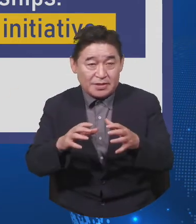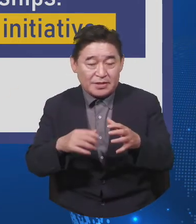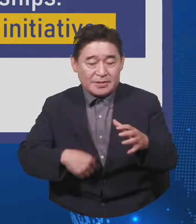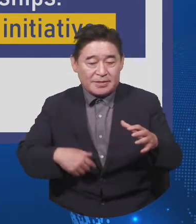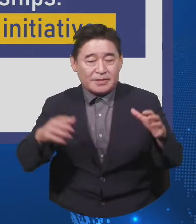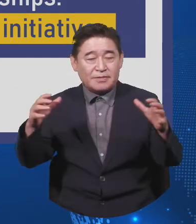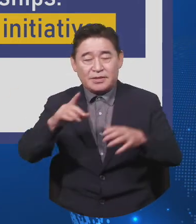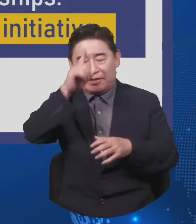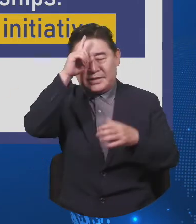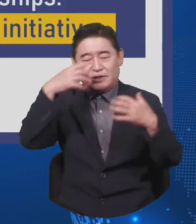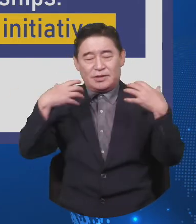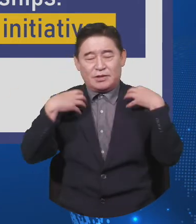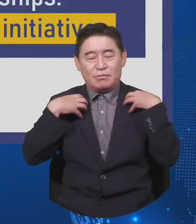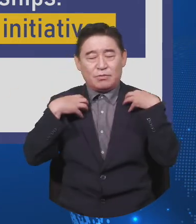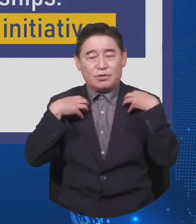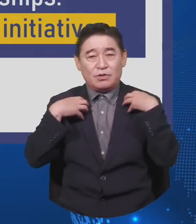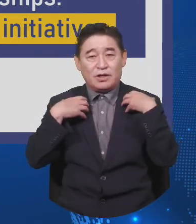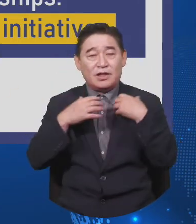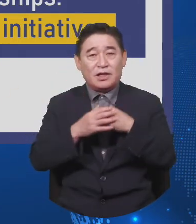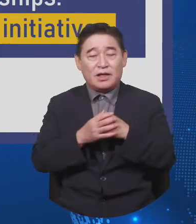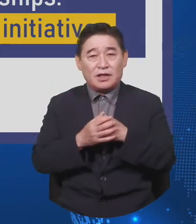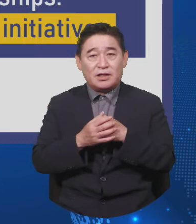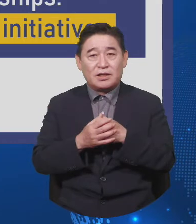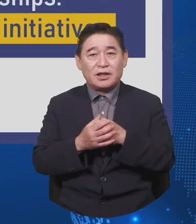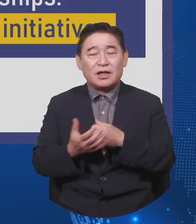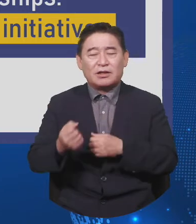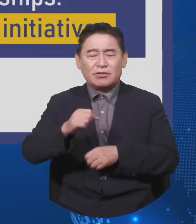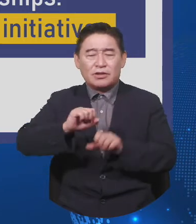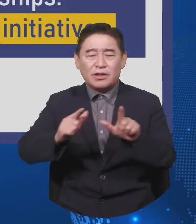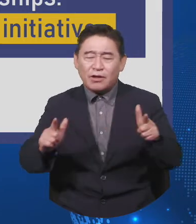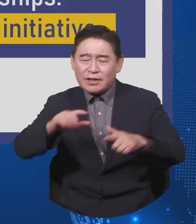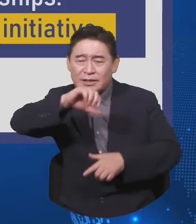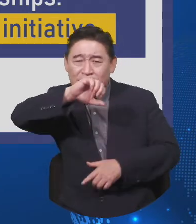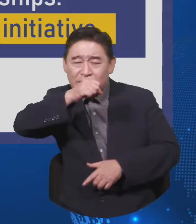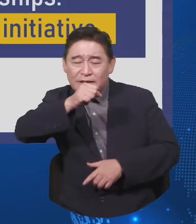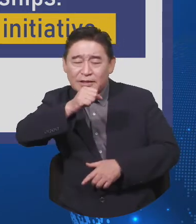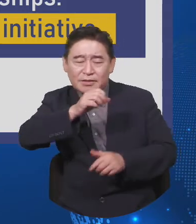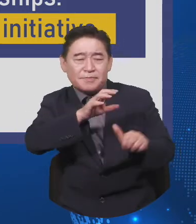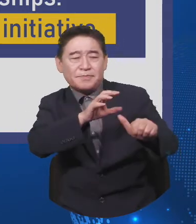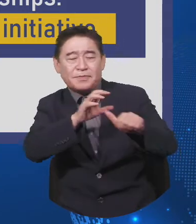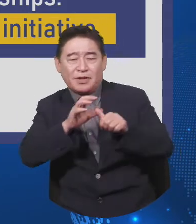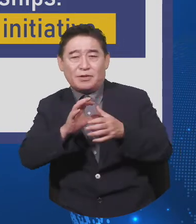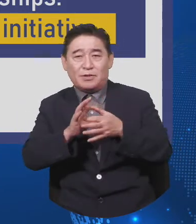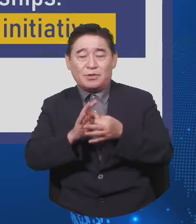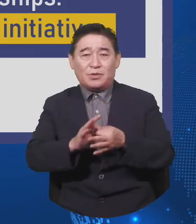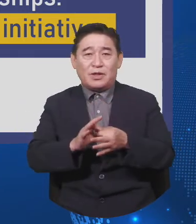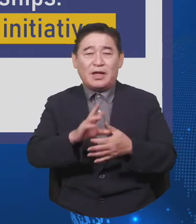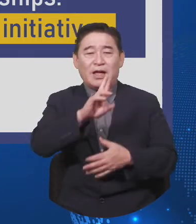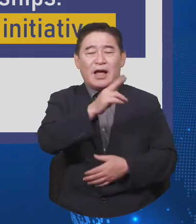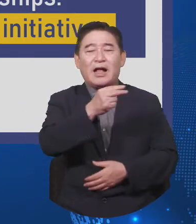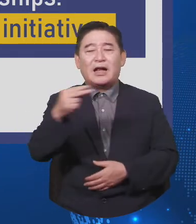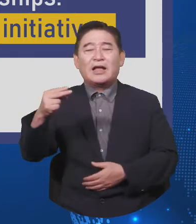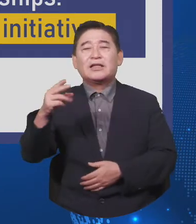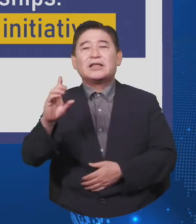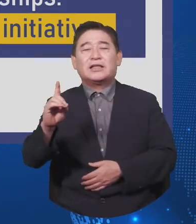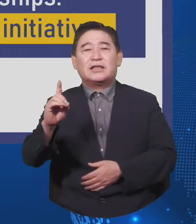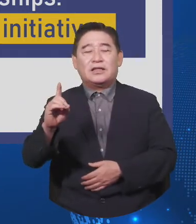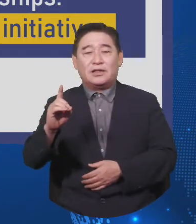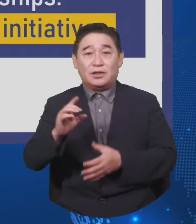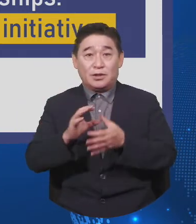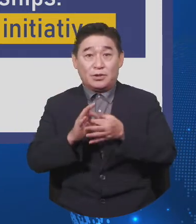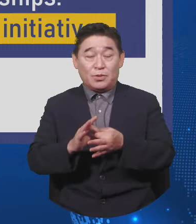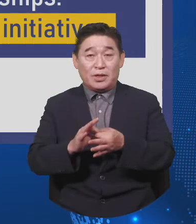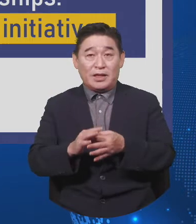to stimulate R&D and facilitated large-scale vaccine procurement and distribution in